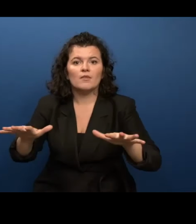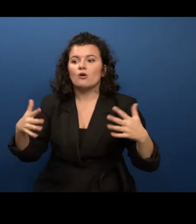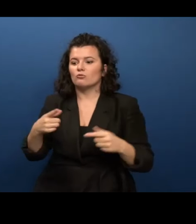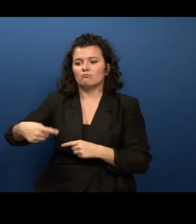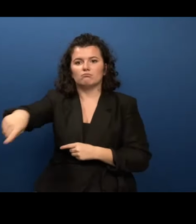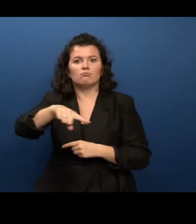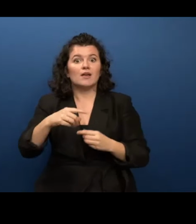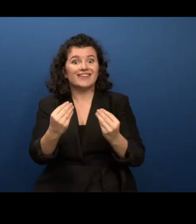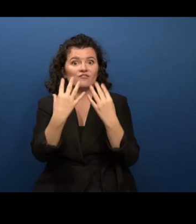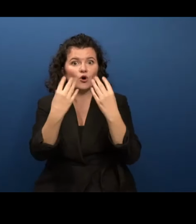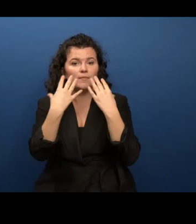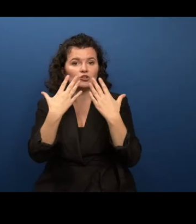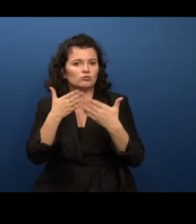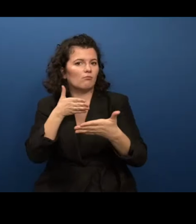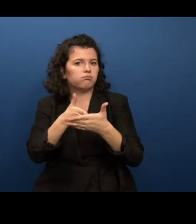what they are supposed to